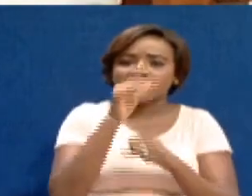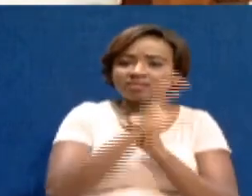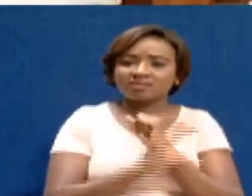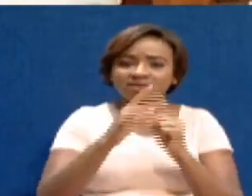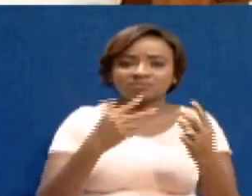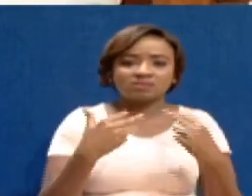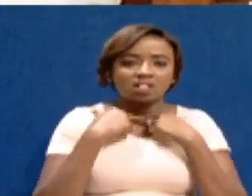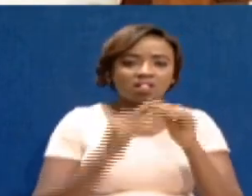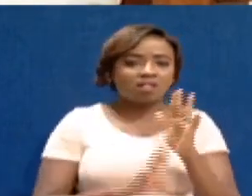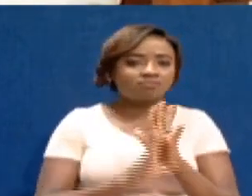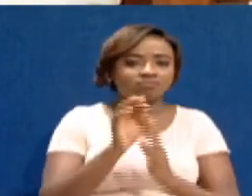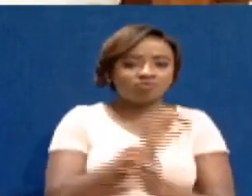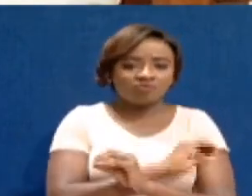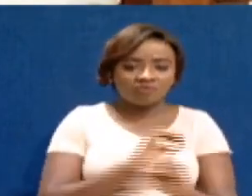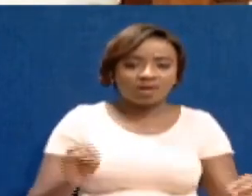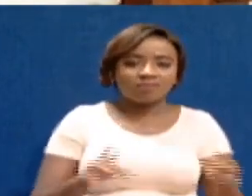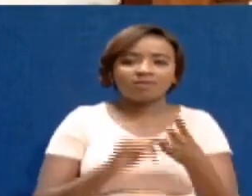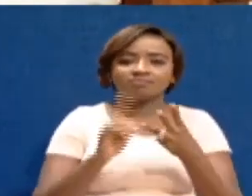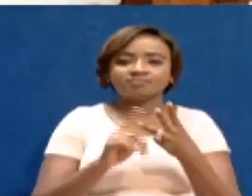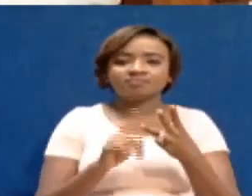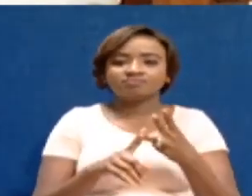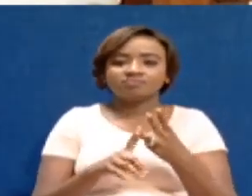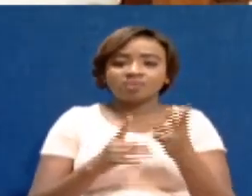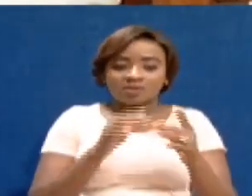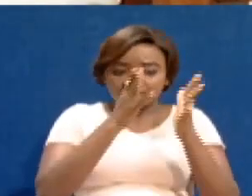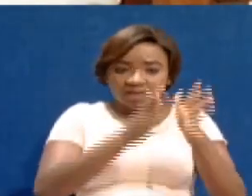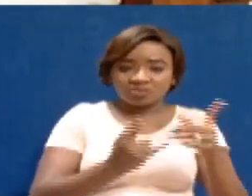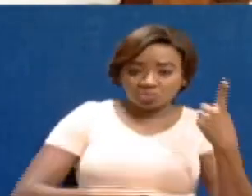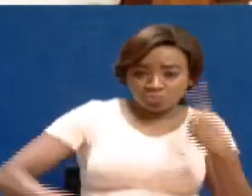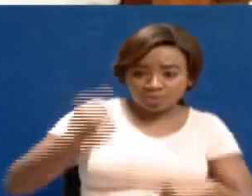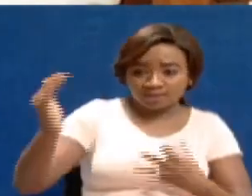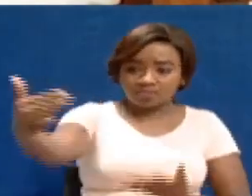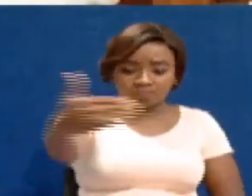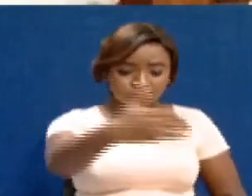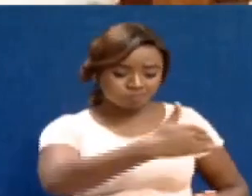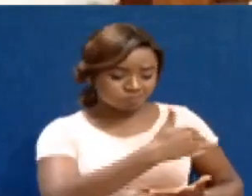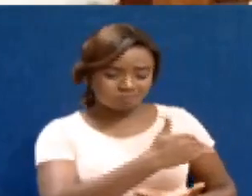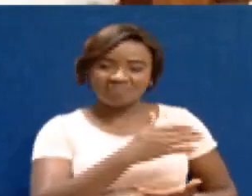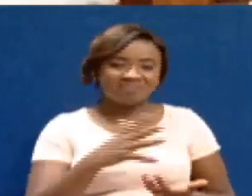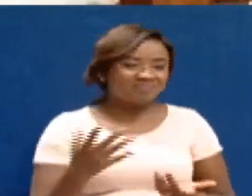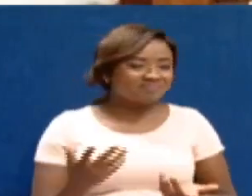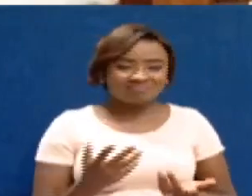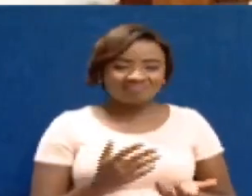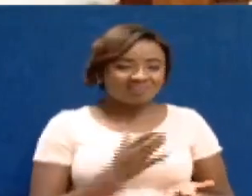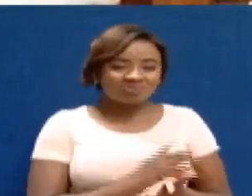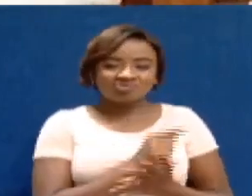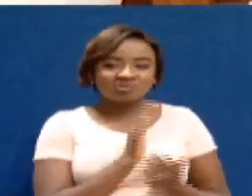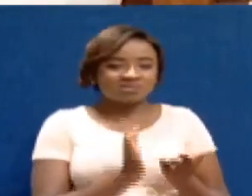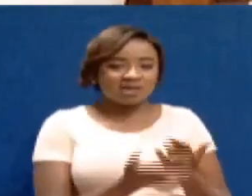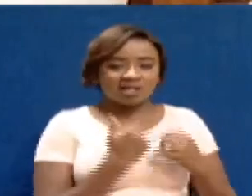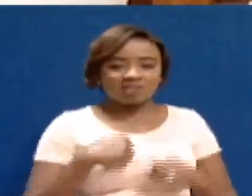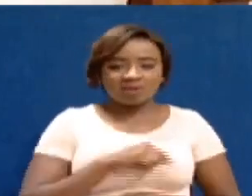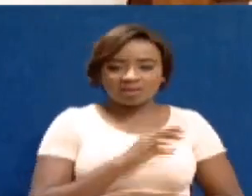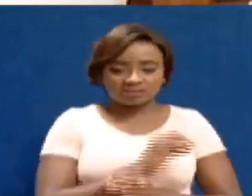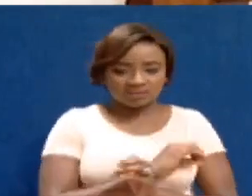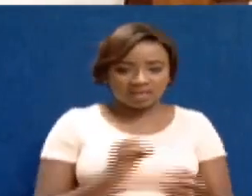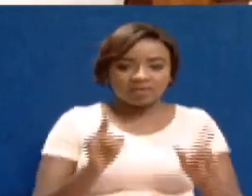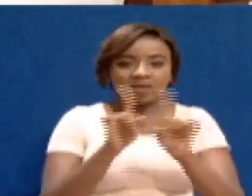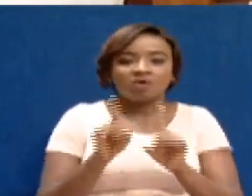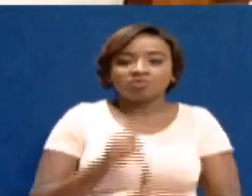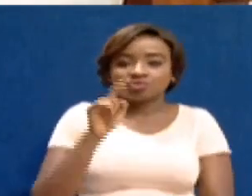then want to be the governor of this particular, whichever particular... They should. They should want to be the governors of